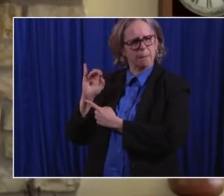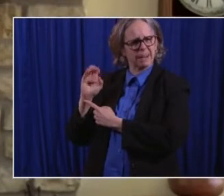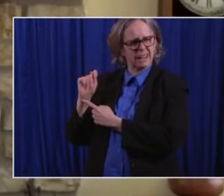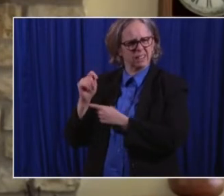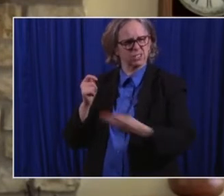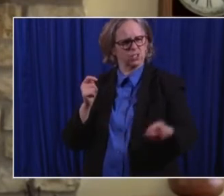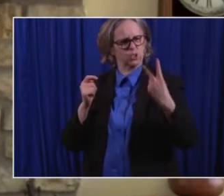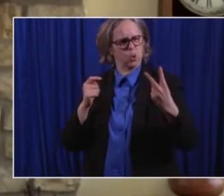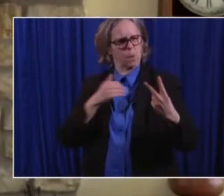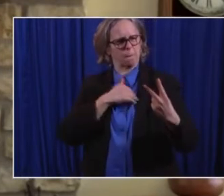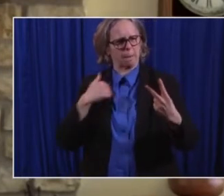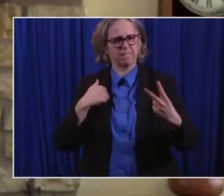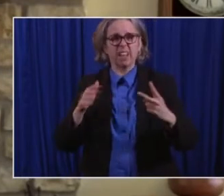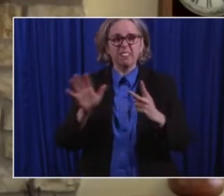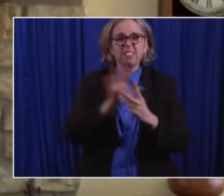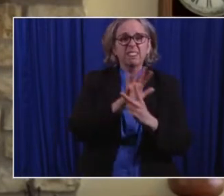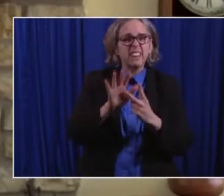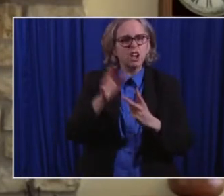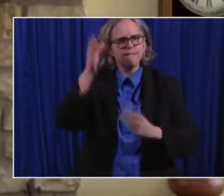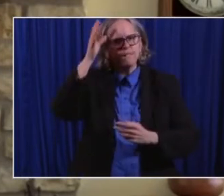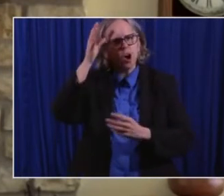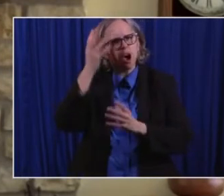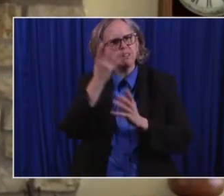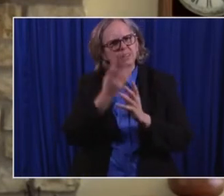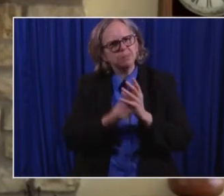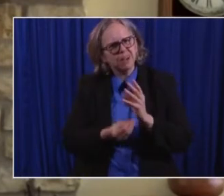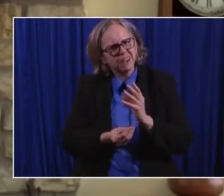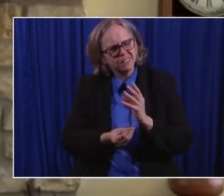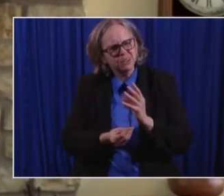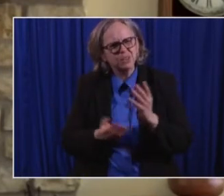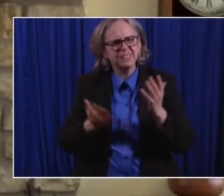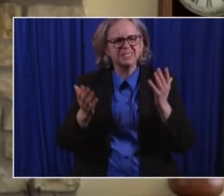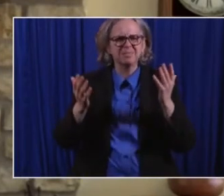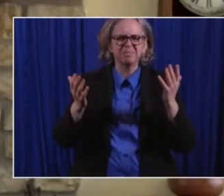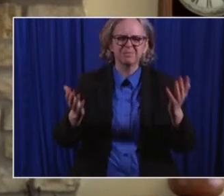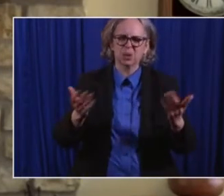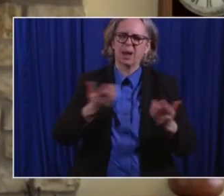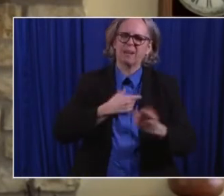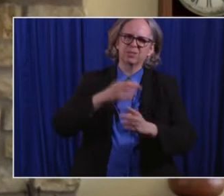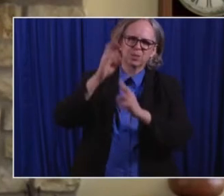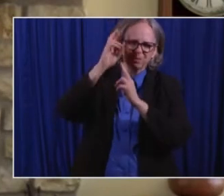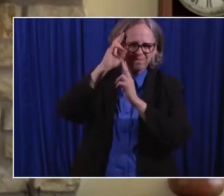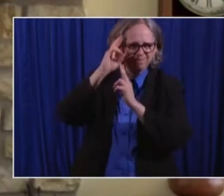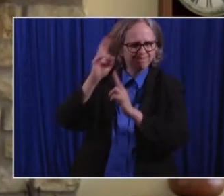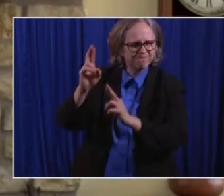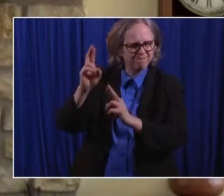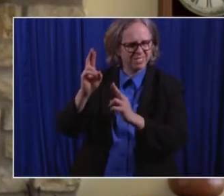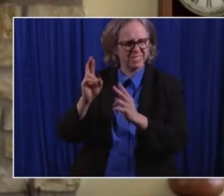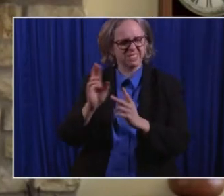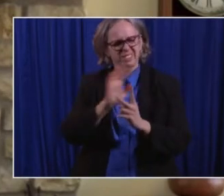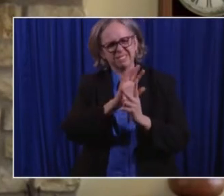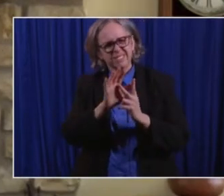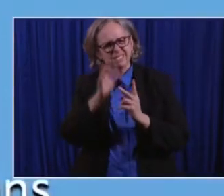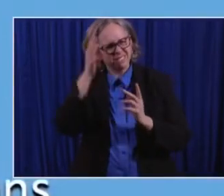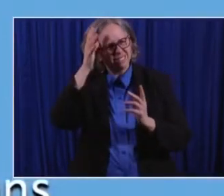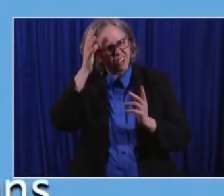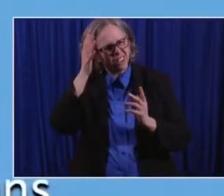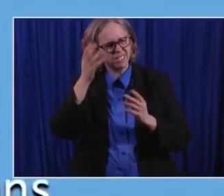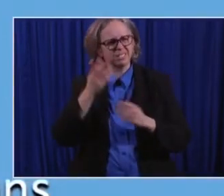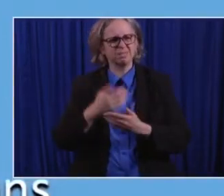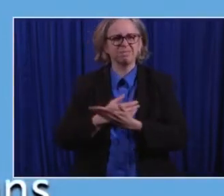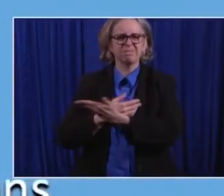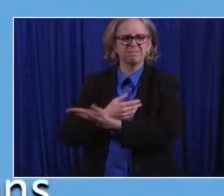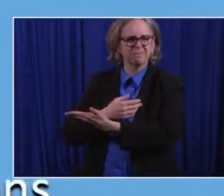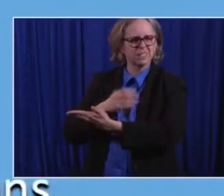to honor and remember our members of the cabinet's beloved fathers. Mr. Walter